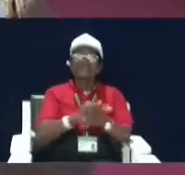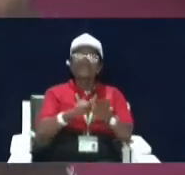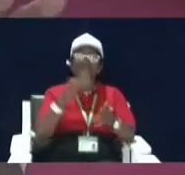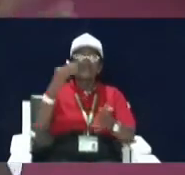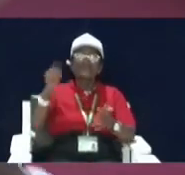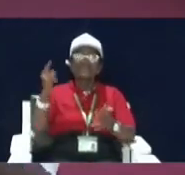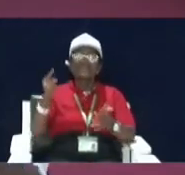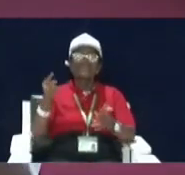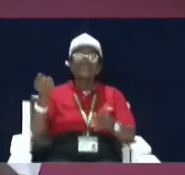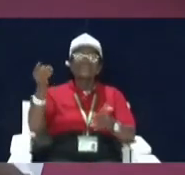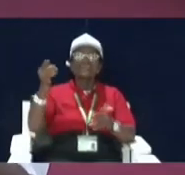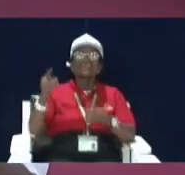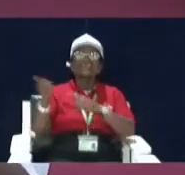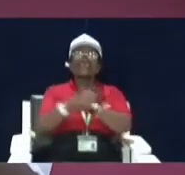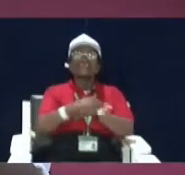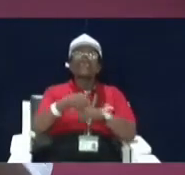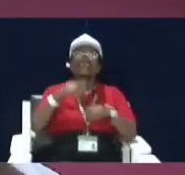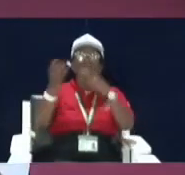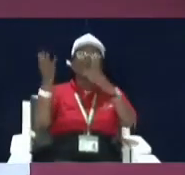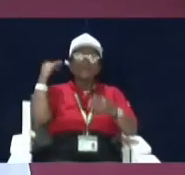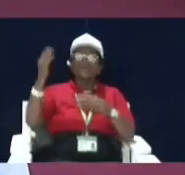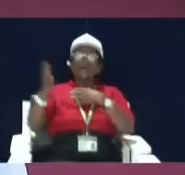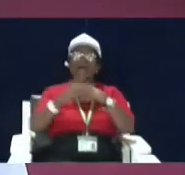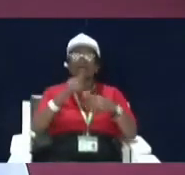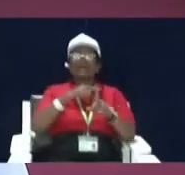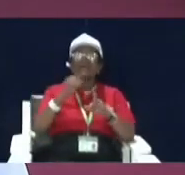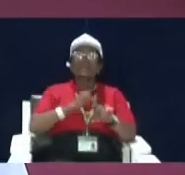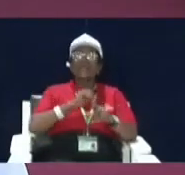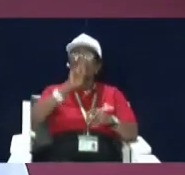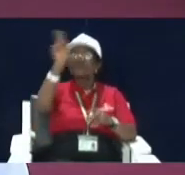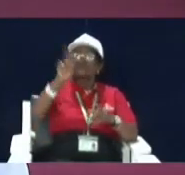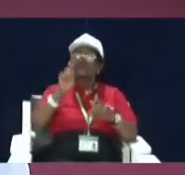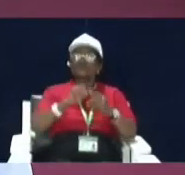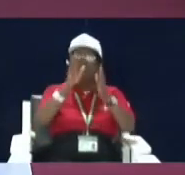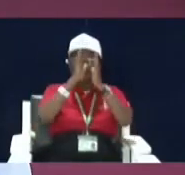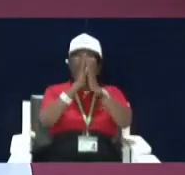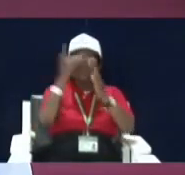for everybody who came. And